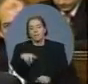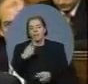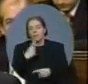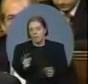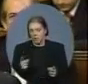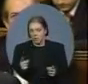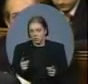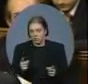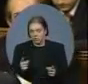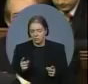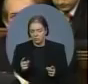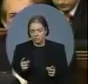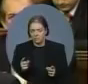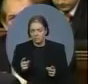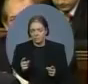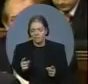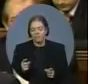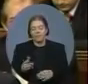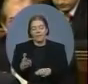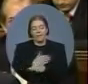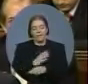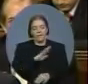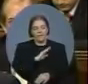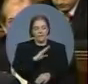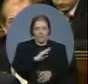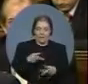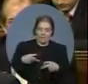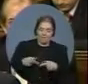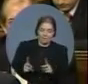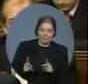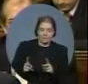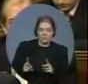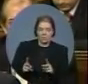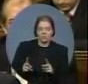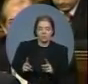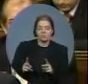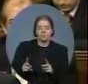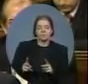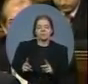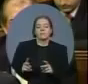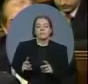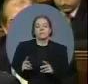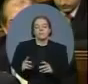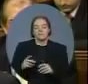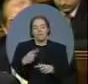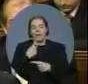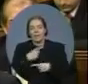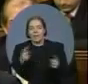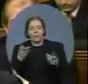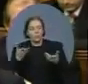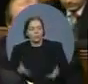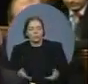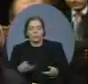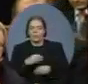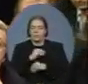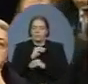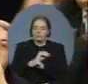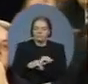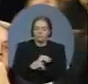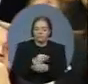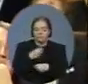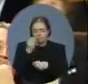attack ad, the Conservative Party broke the law. Is this simply another case of the Conservative Party believing